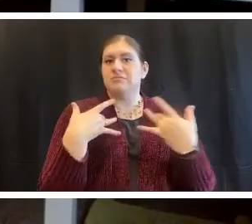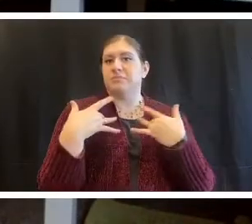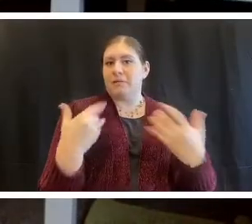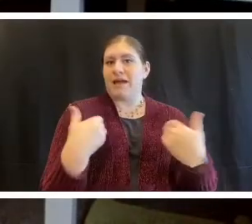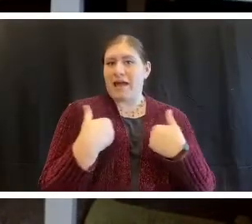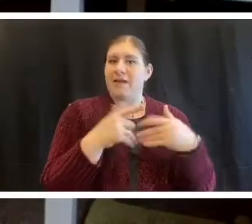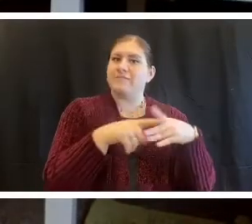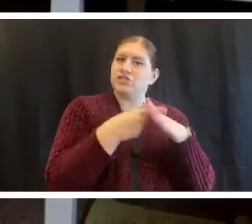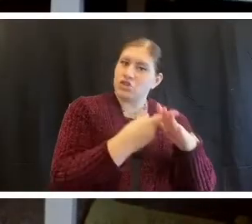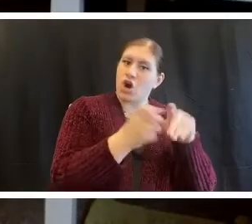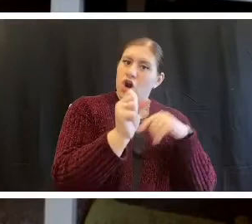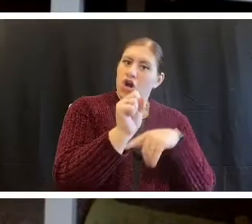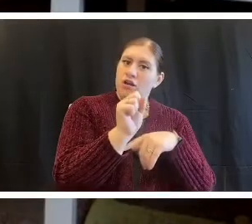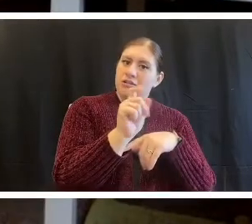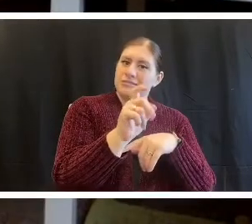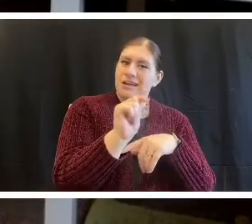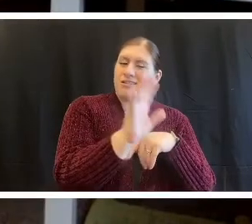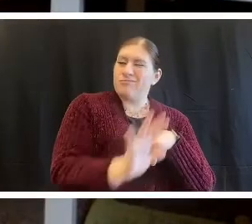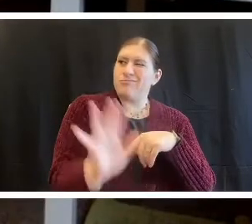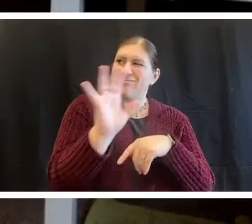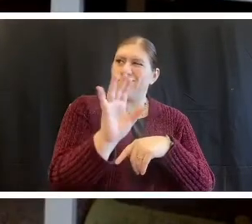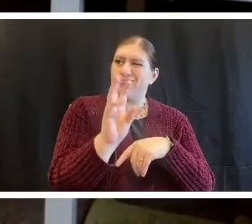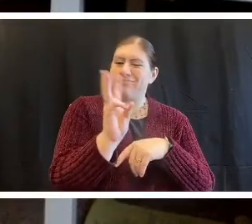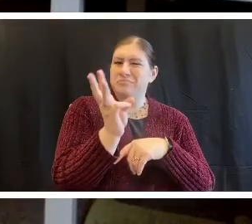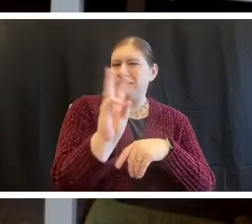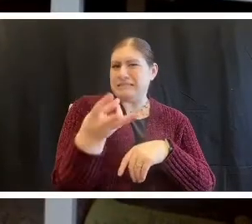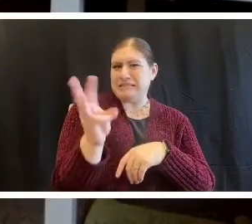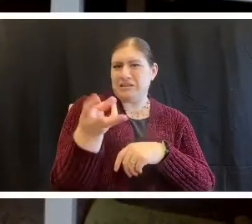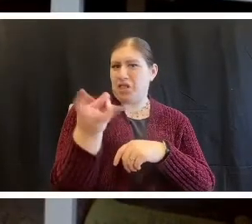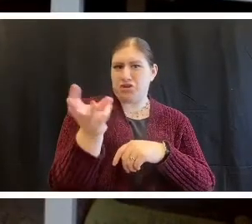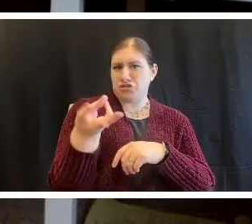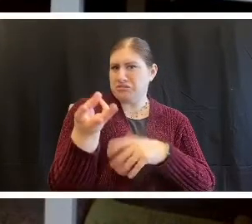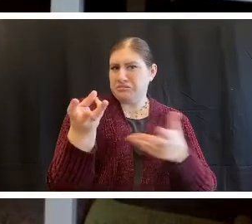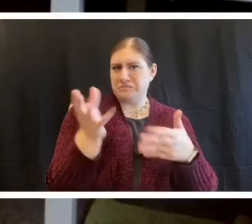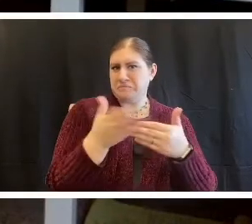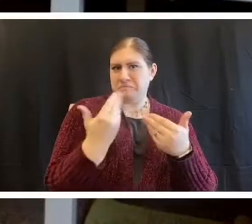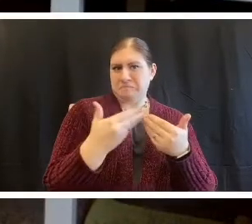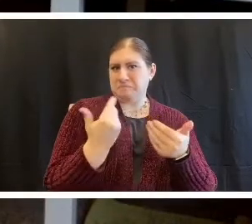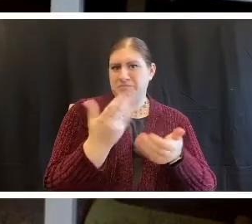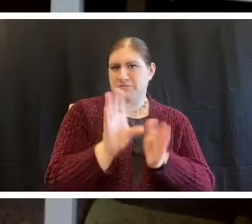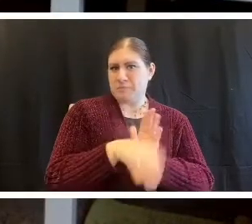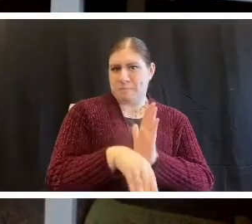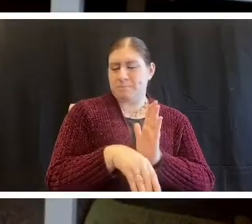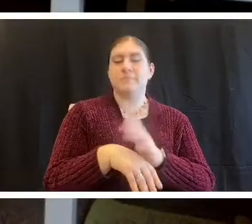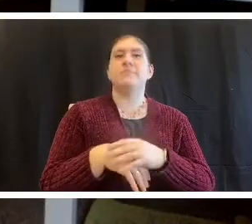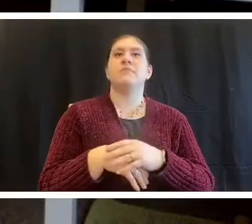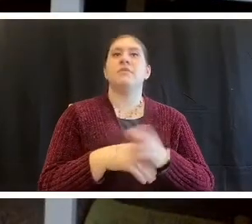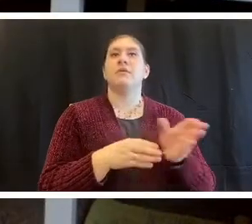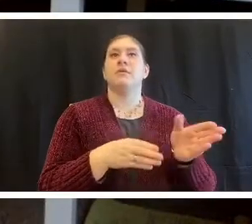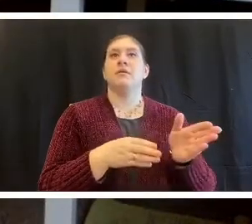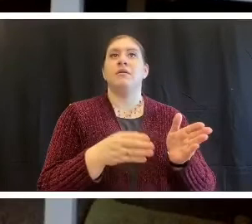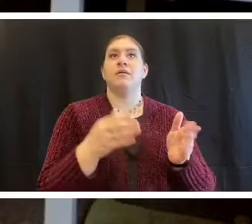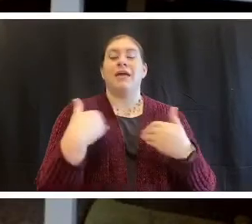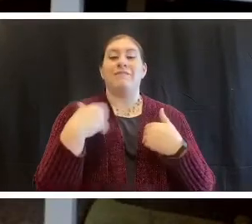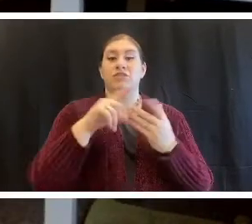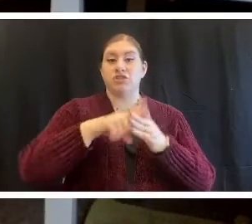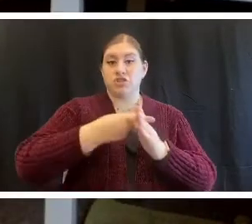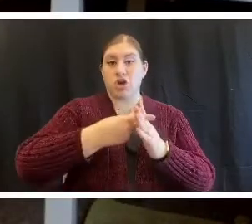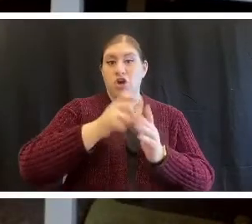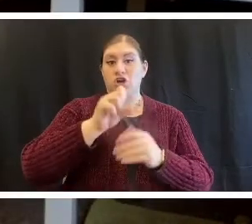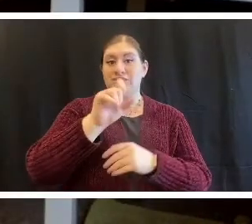have a starter set. I think it runs about $6. And then they have a starter set